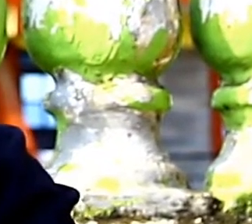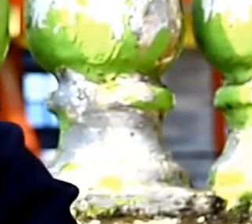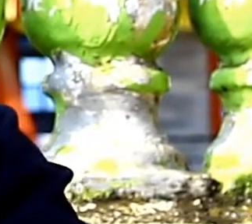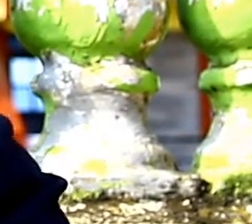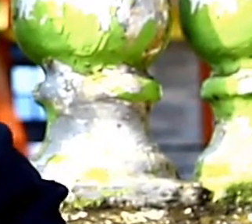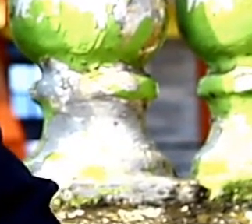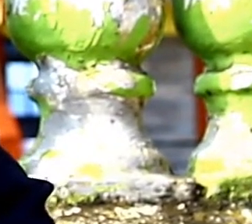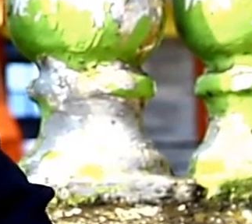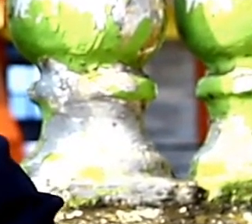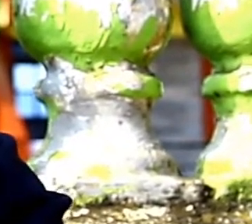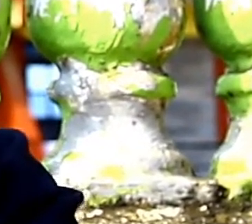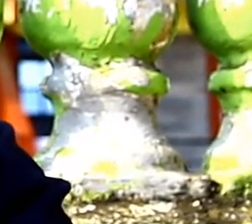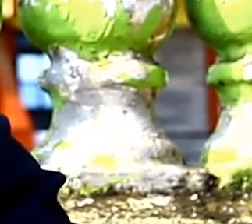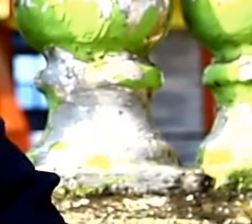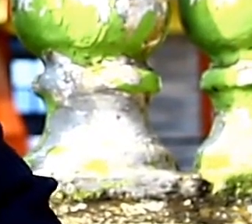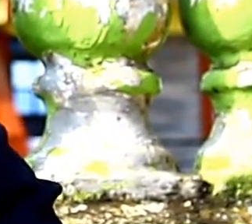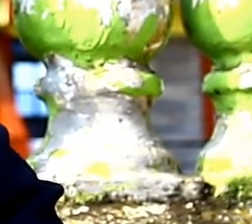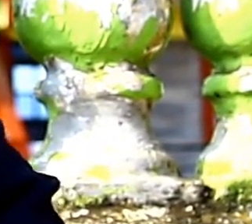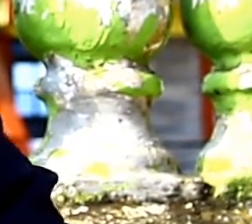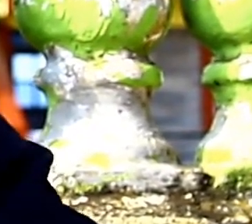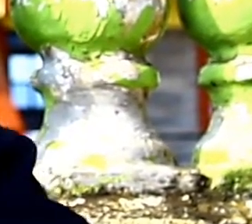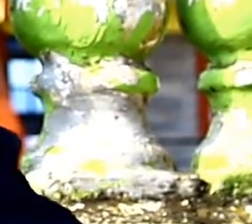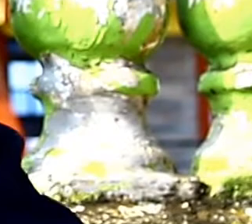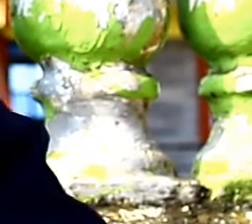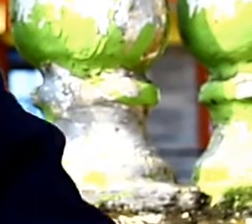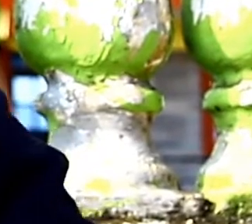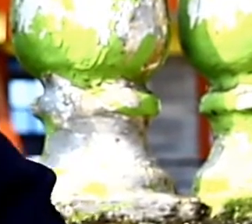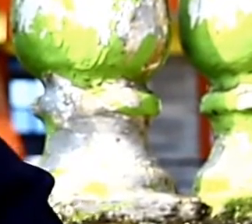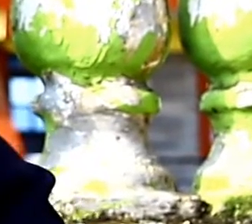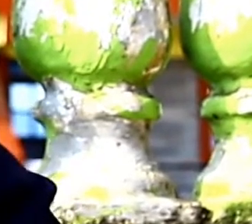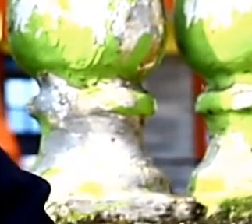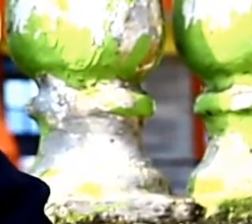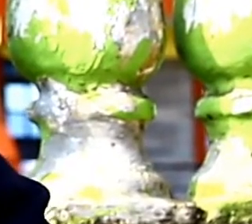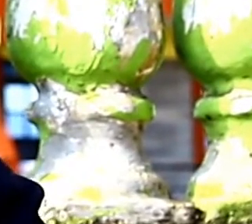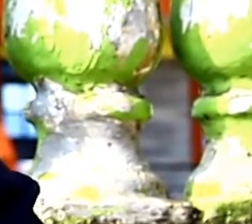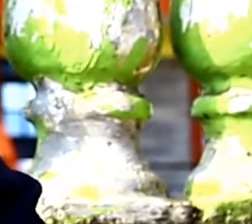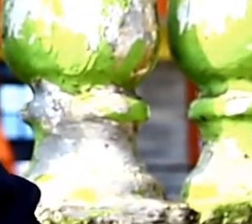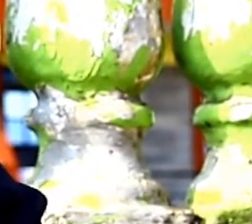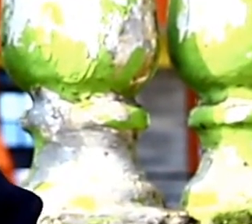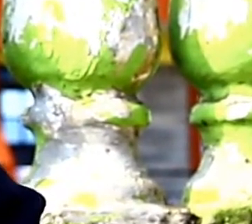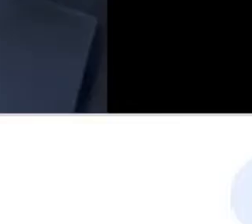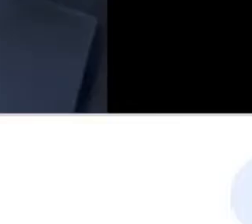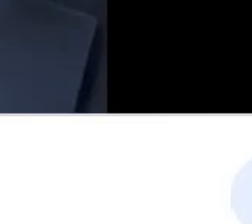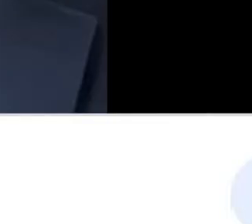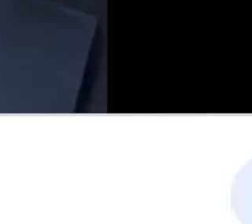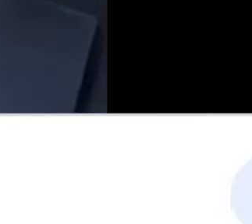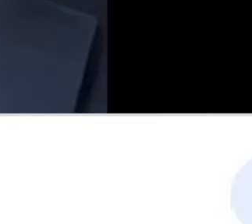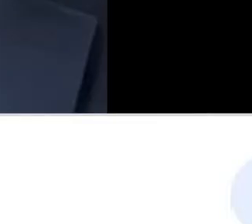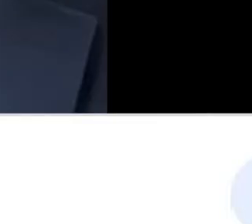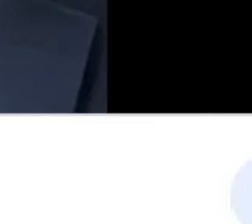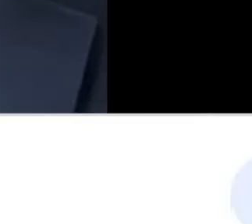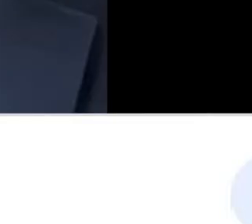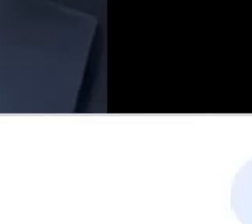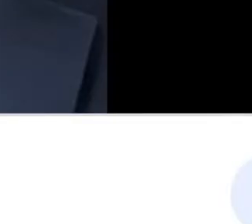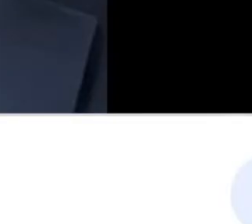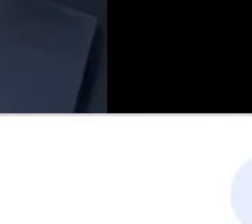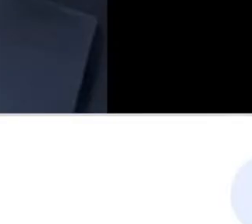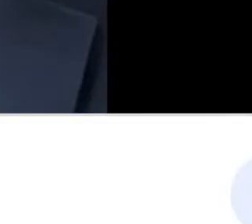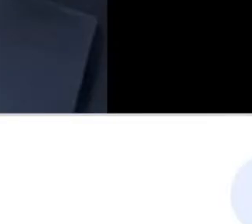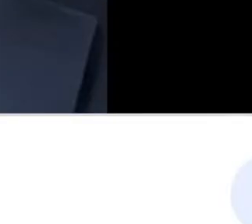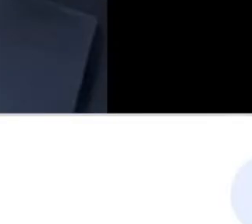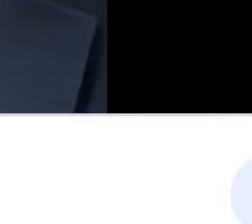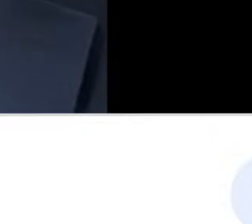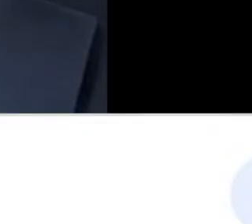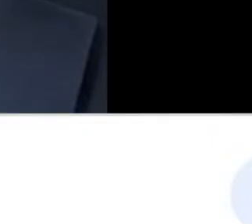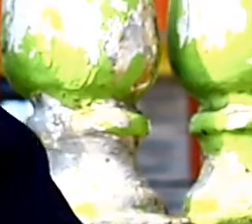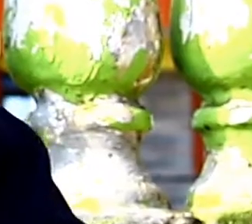first time, Kenya has refused to accept foreign aid. This is after G20 organization had offered to